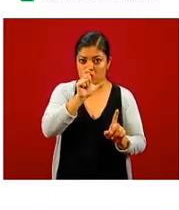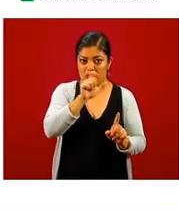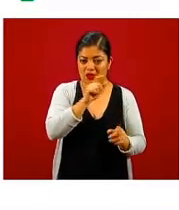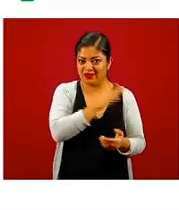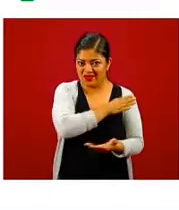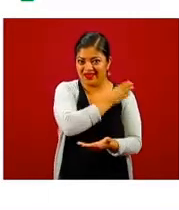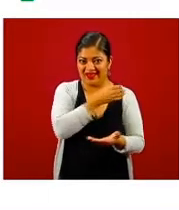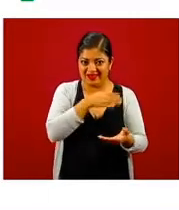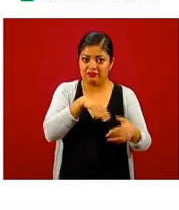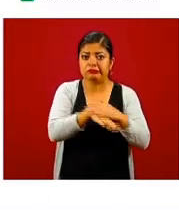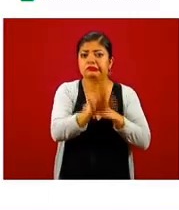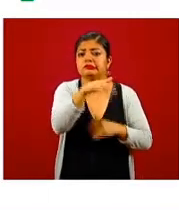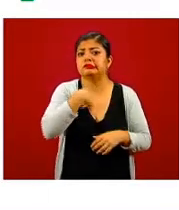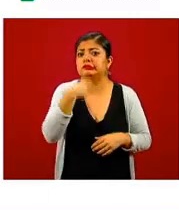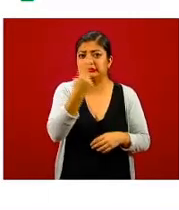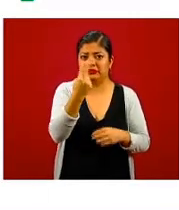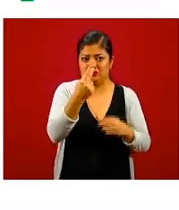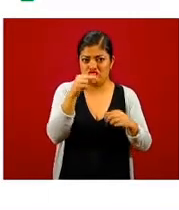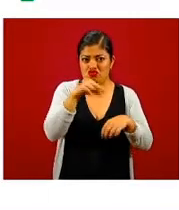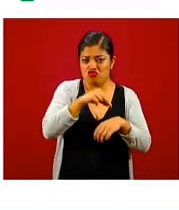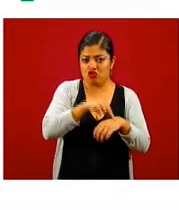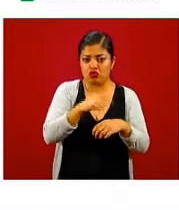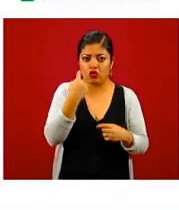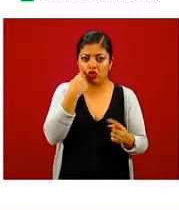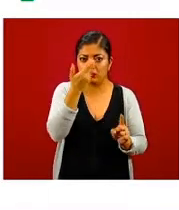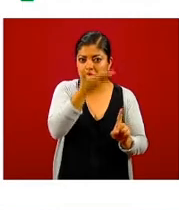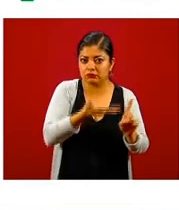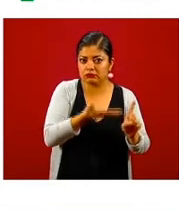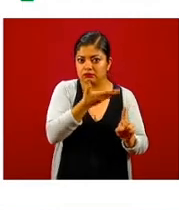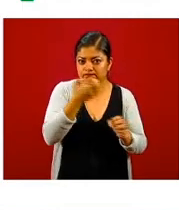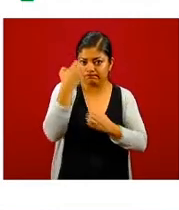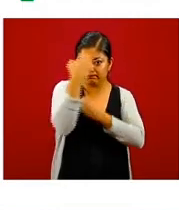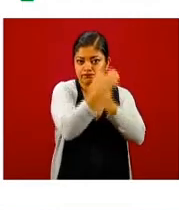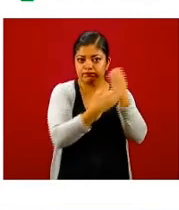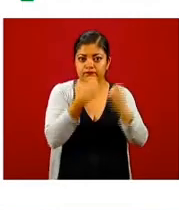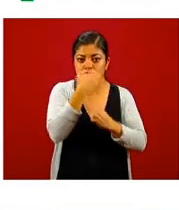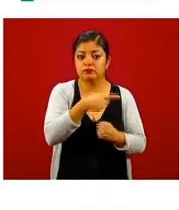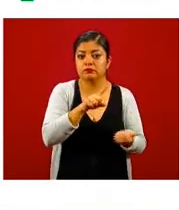by clinical symptoms.